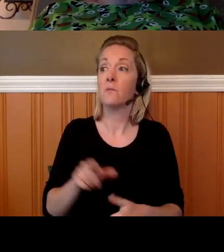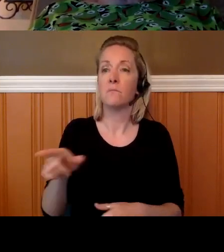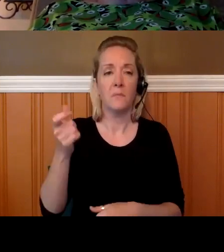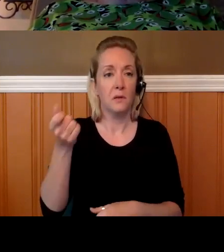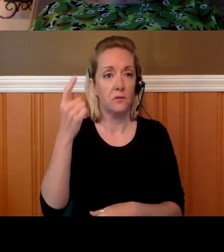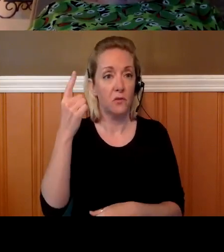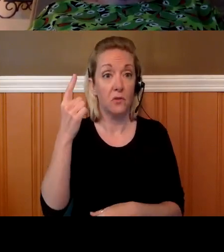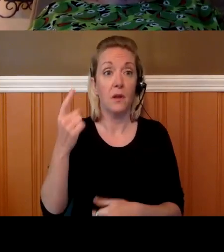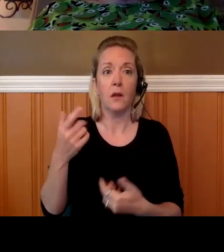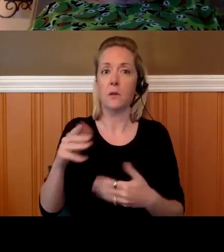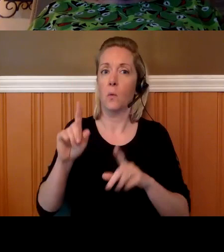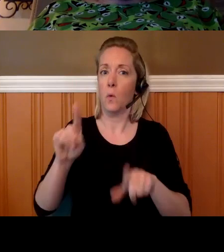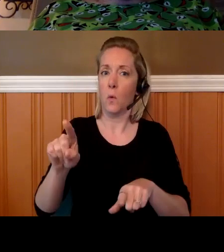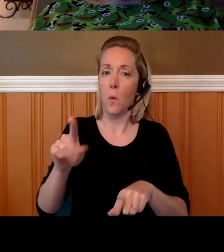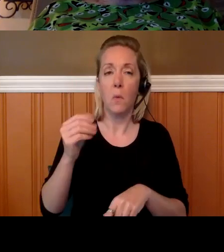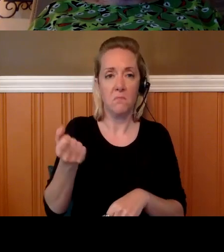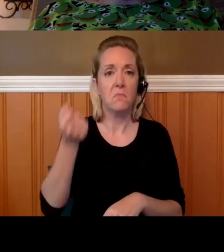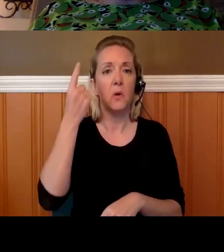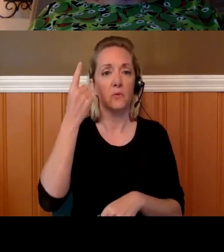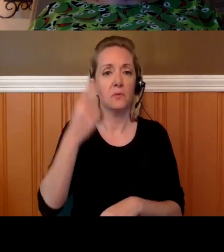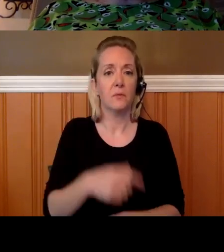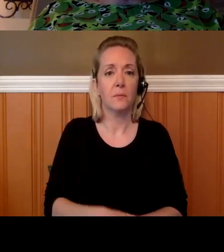didn't understand what was happening next.